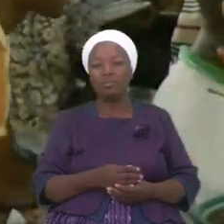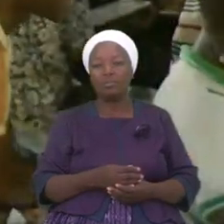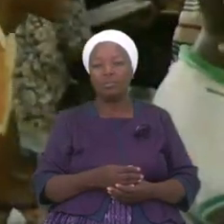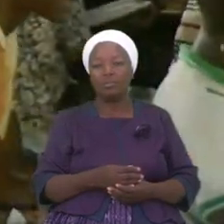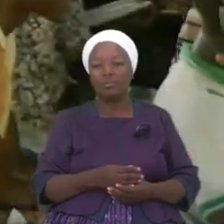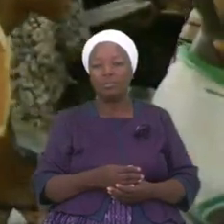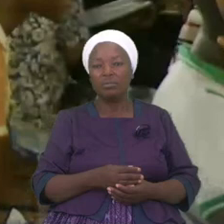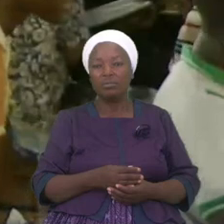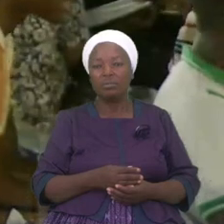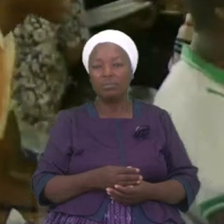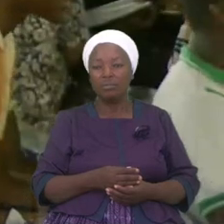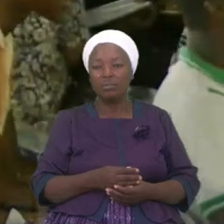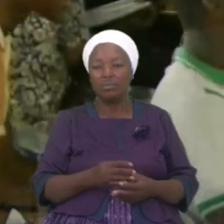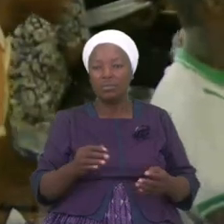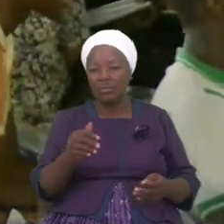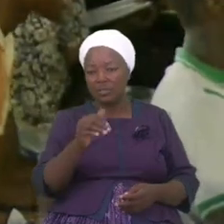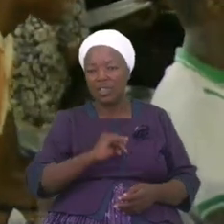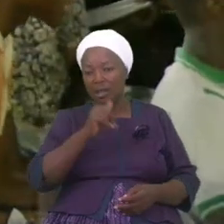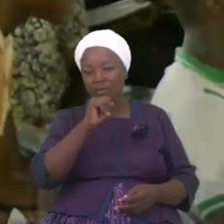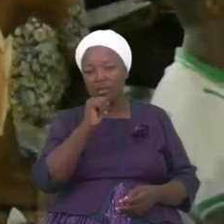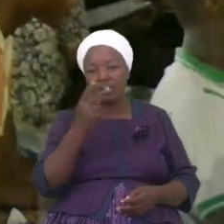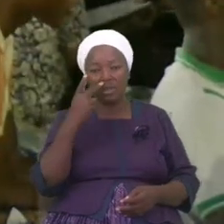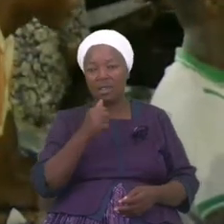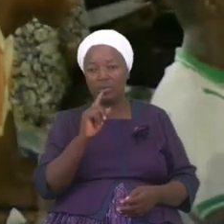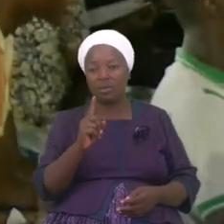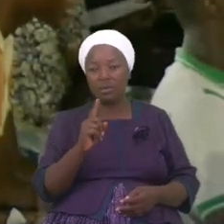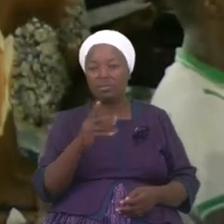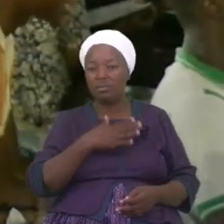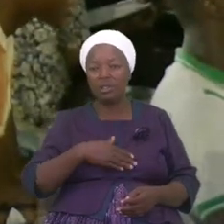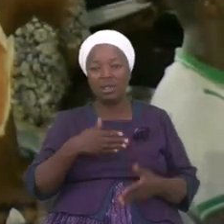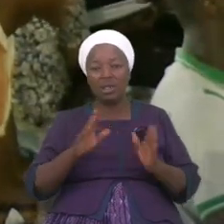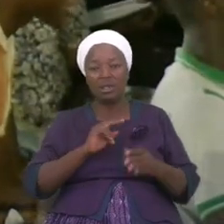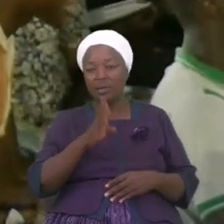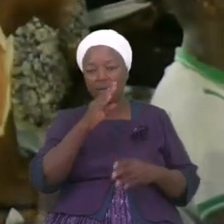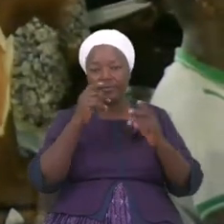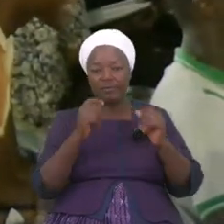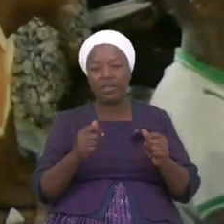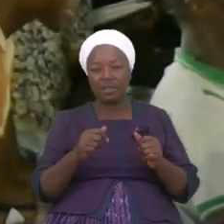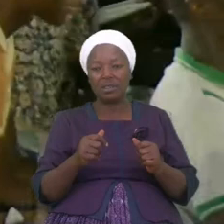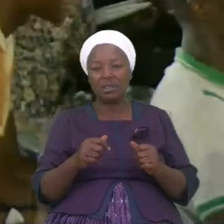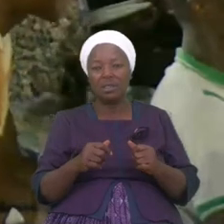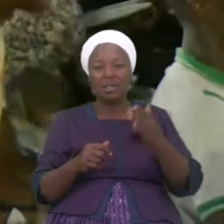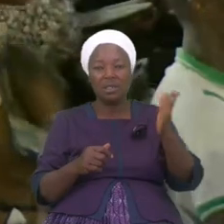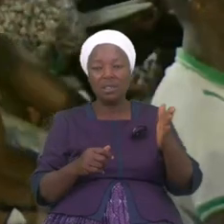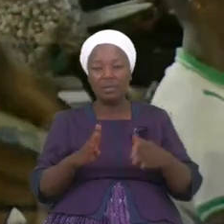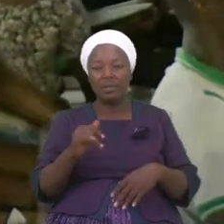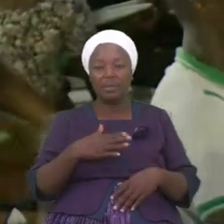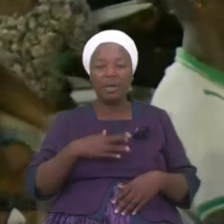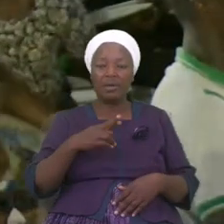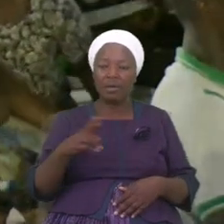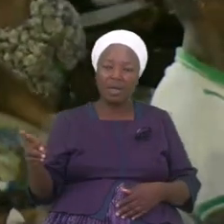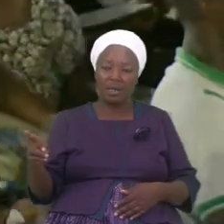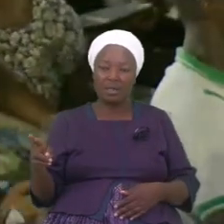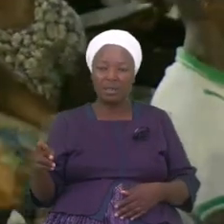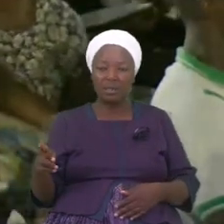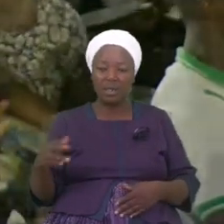I've not seen anyone yet. Please, let's be fast. Then, by my right,